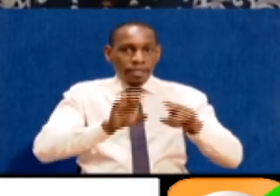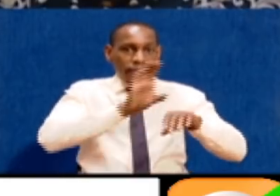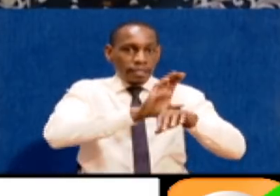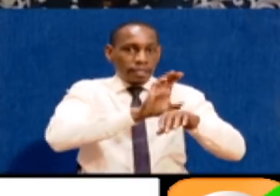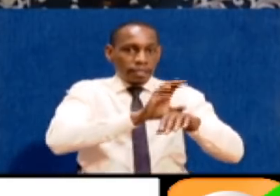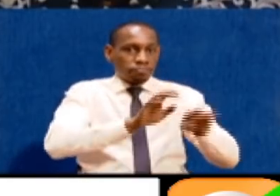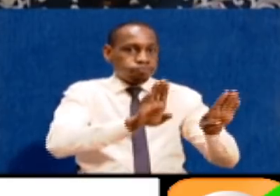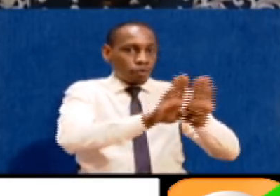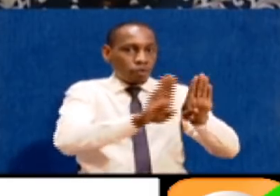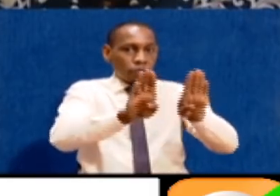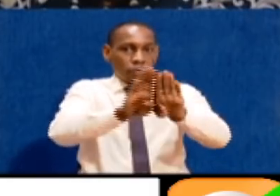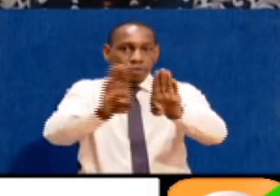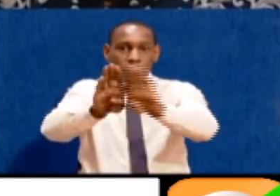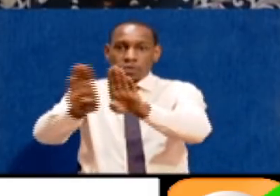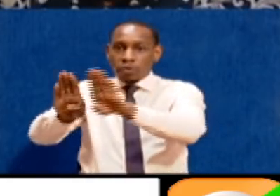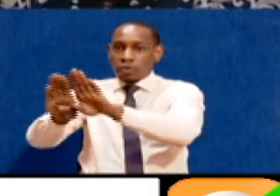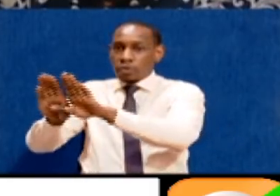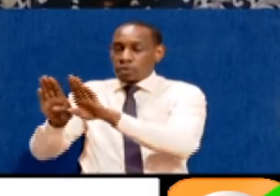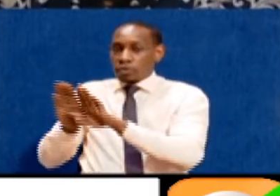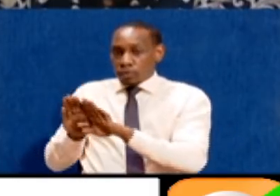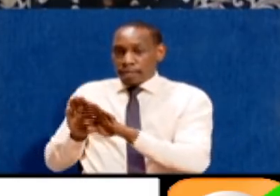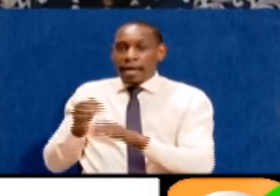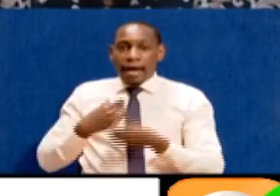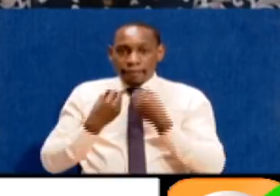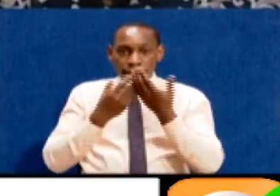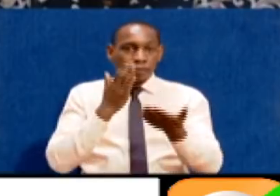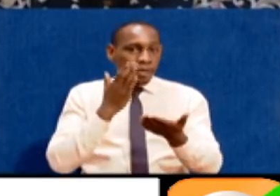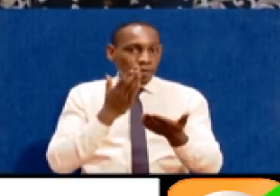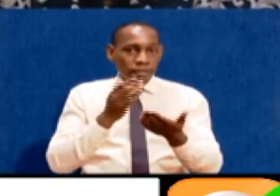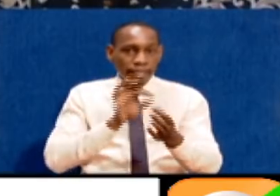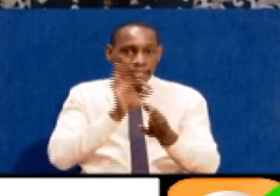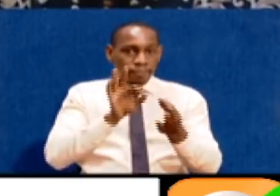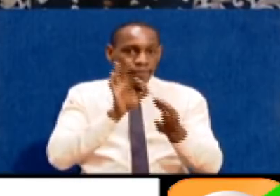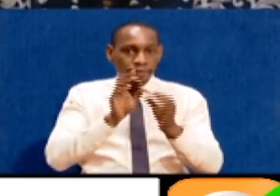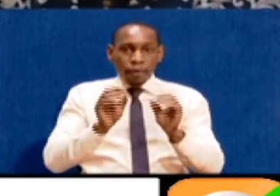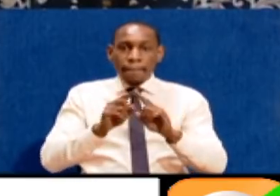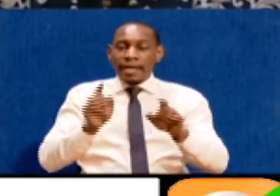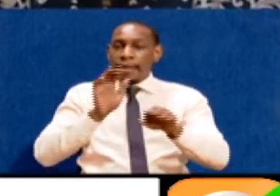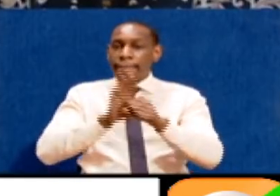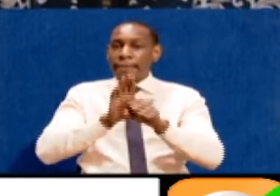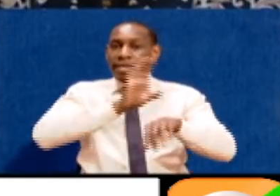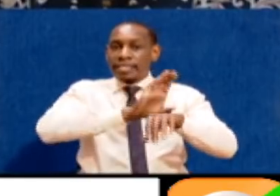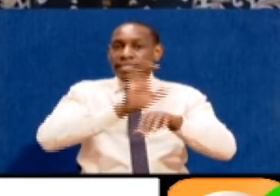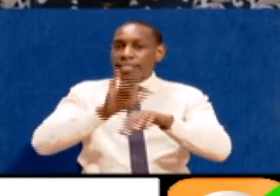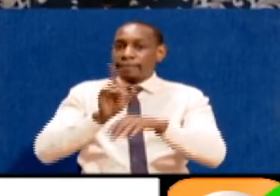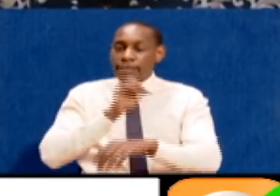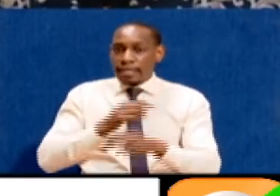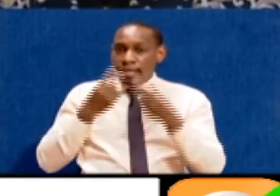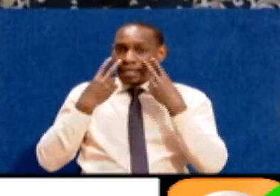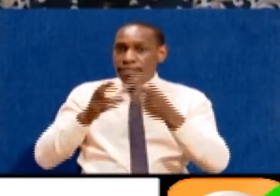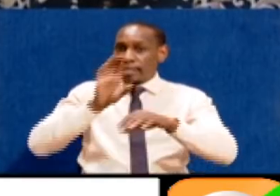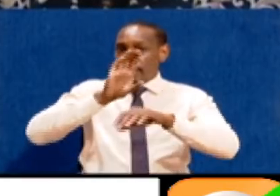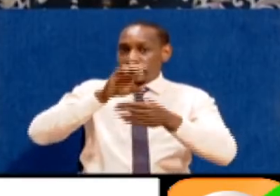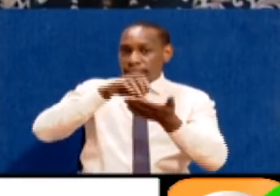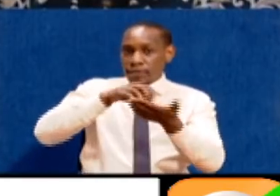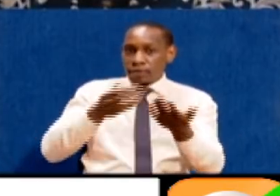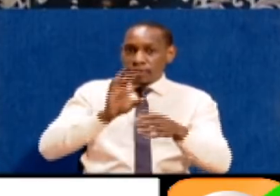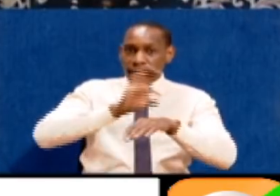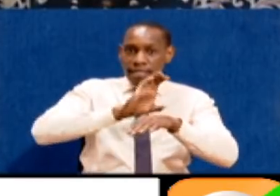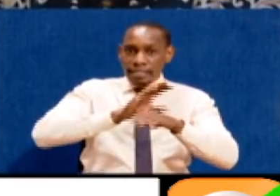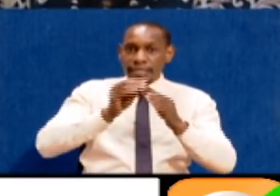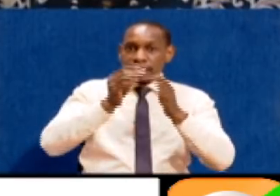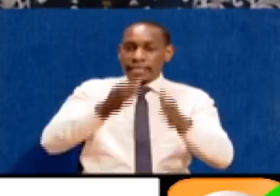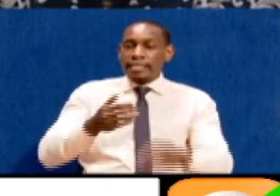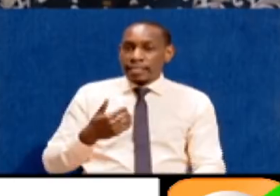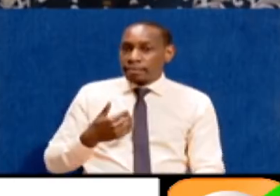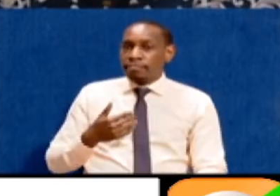church doors are closed. I don't have exact data, but I'm sure a lot of churches have been affected. Don't you see a situation where church leaders would